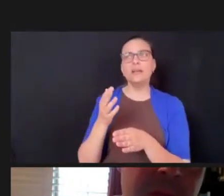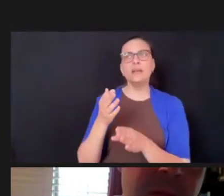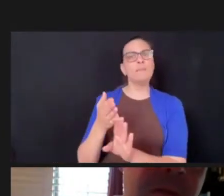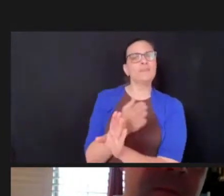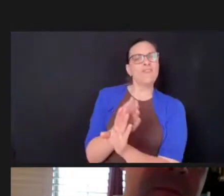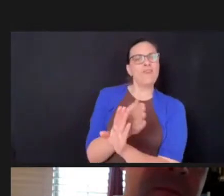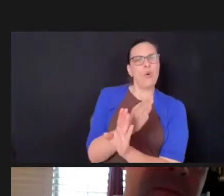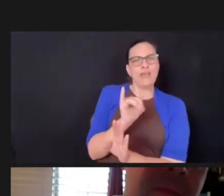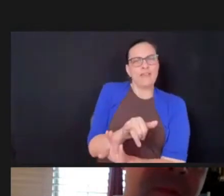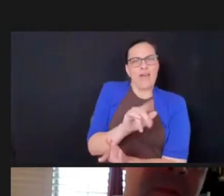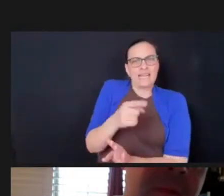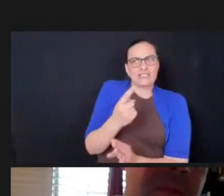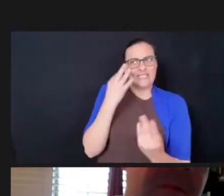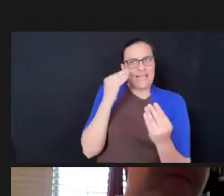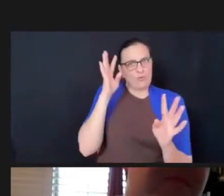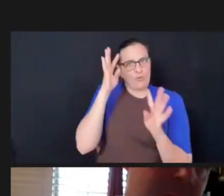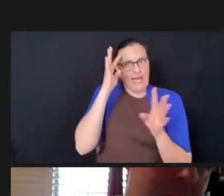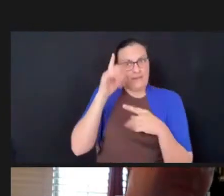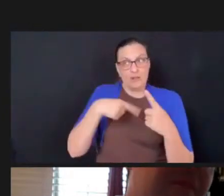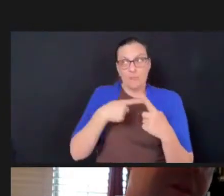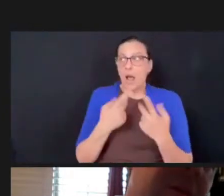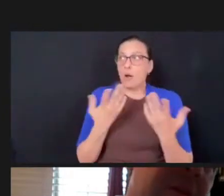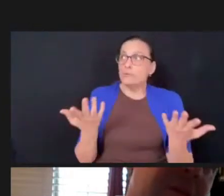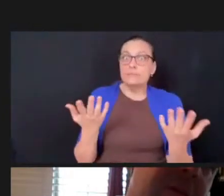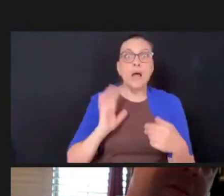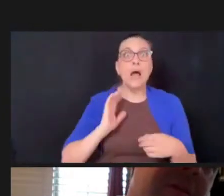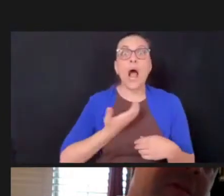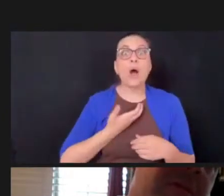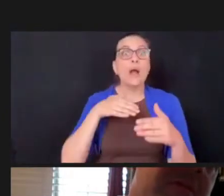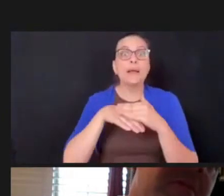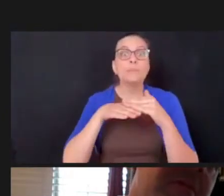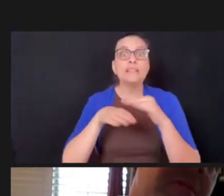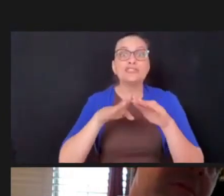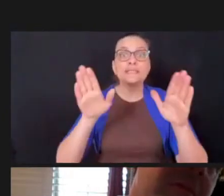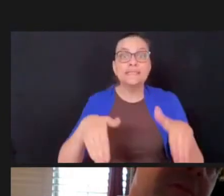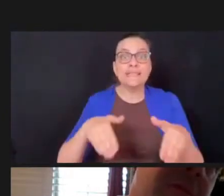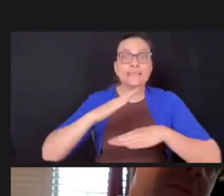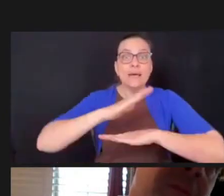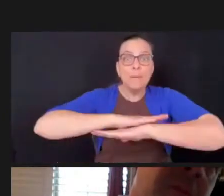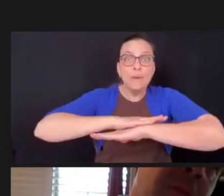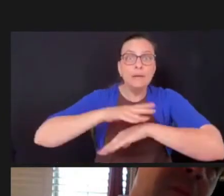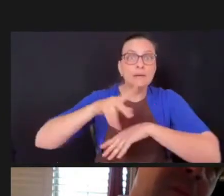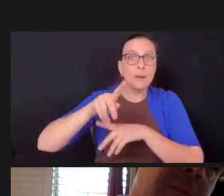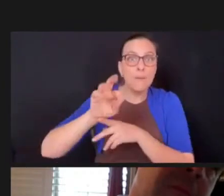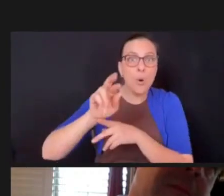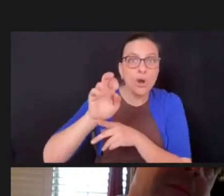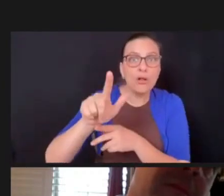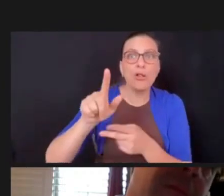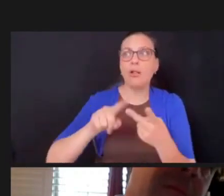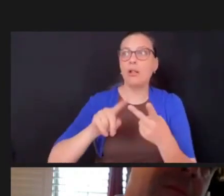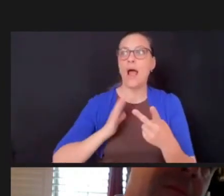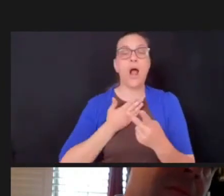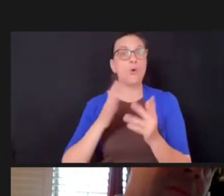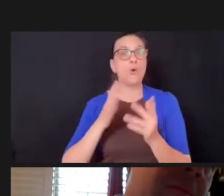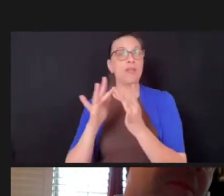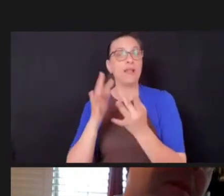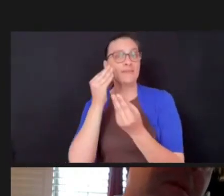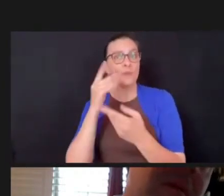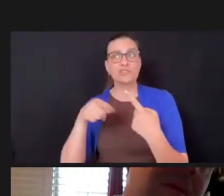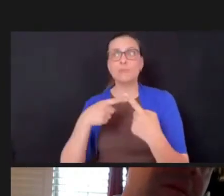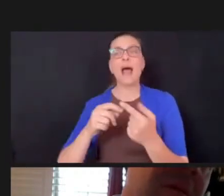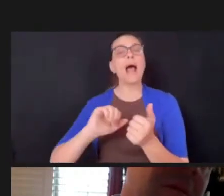like our admission system portals and, our online information about how to apply.